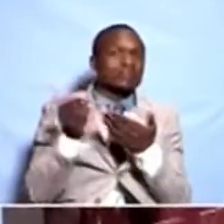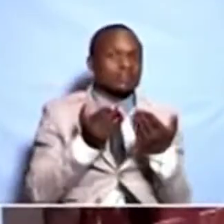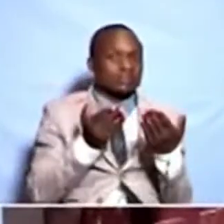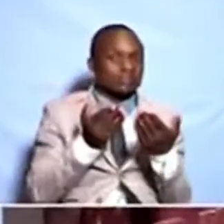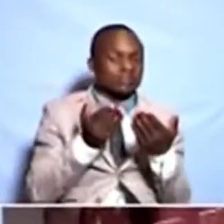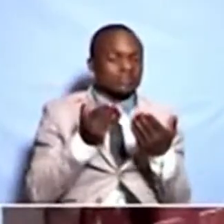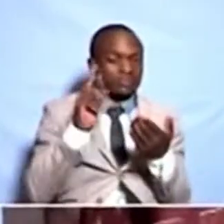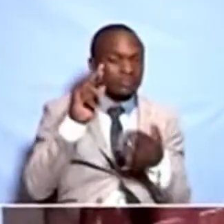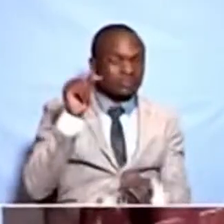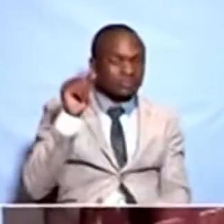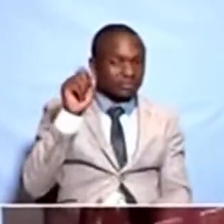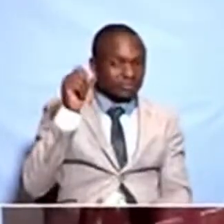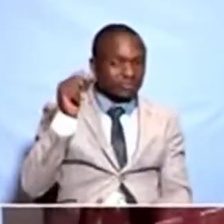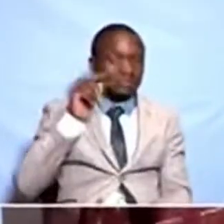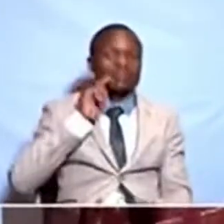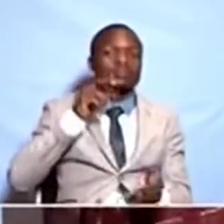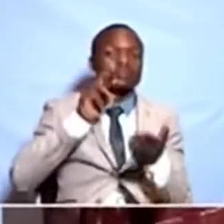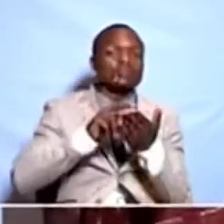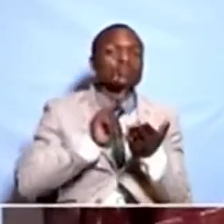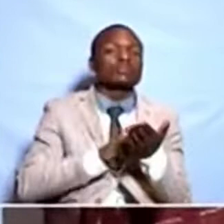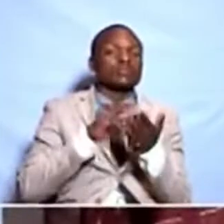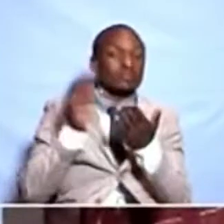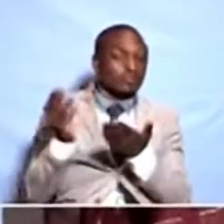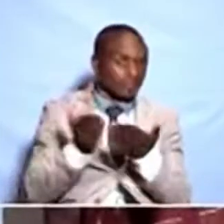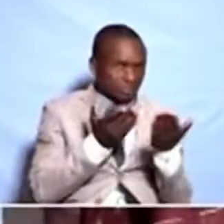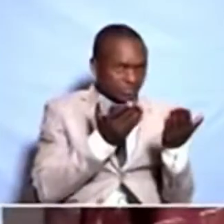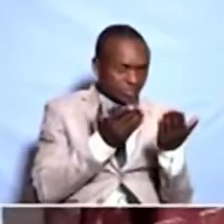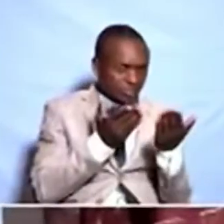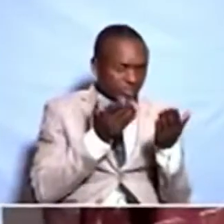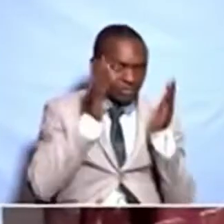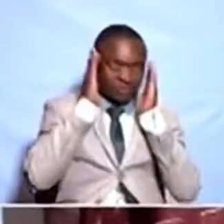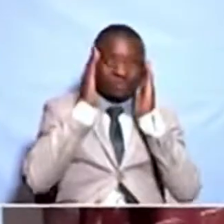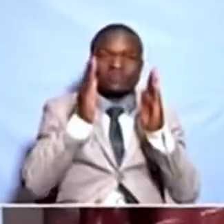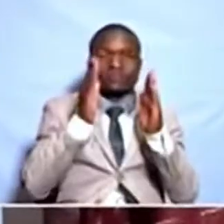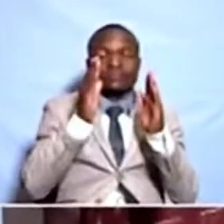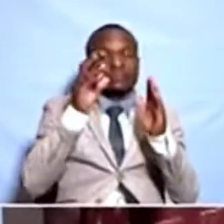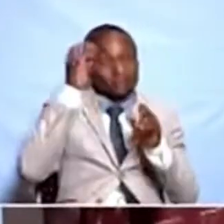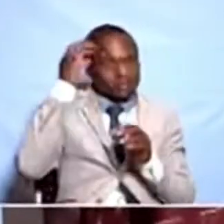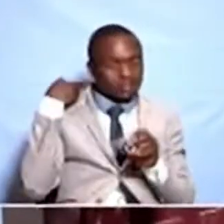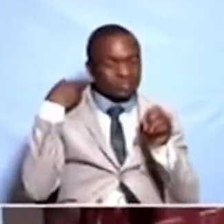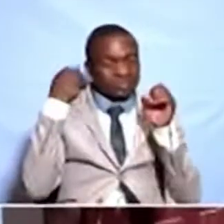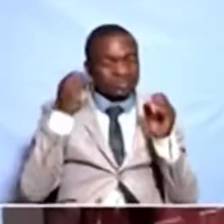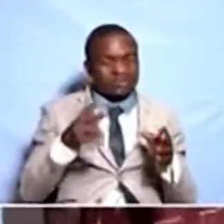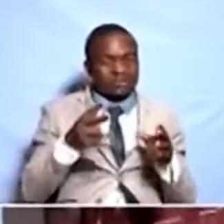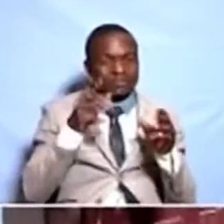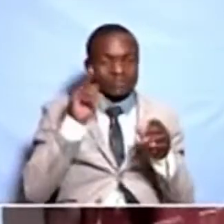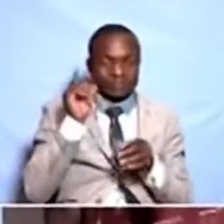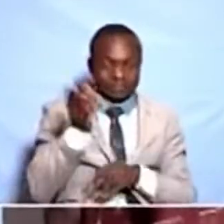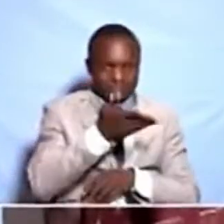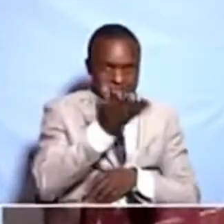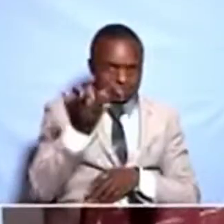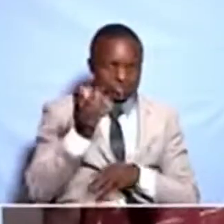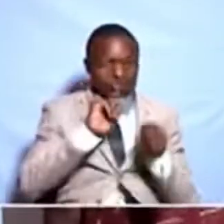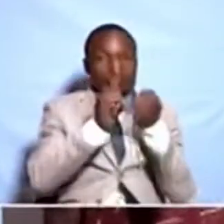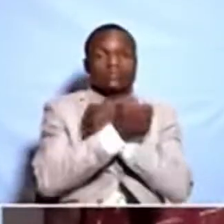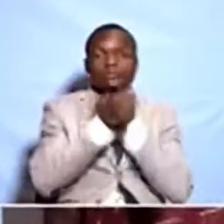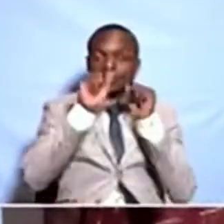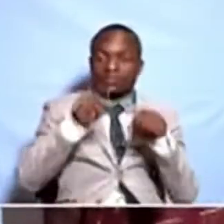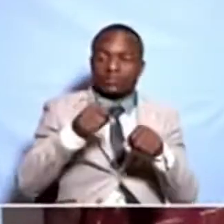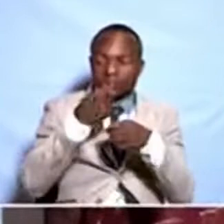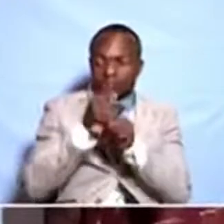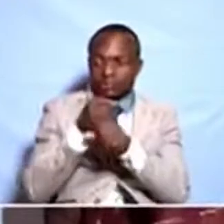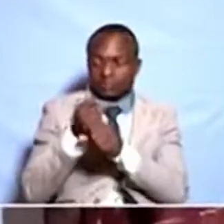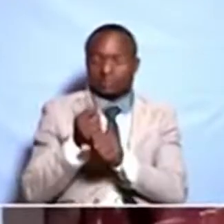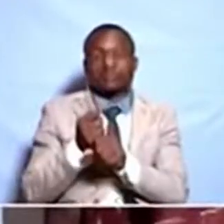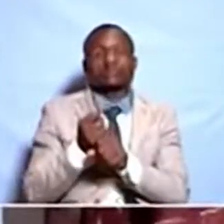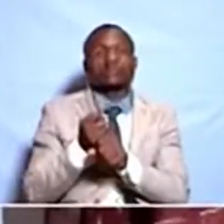RATSA. It should be reported, it should be brought to attention of the licensing officer, so that those changes can be made on our system